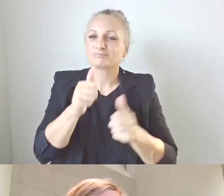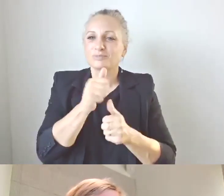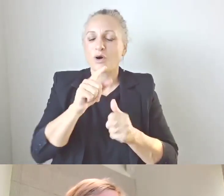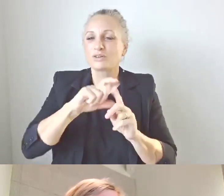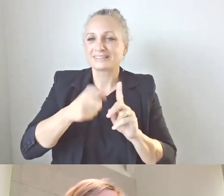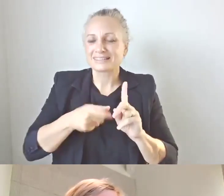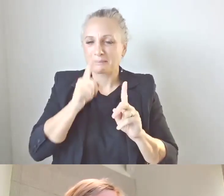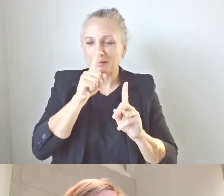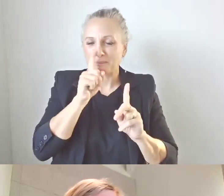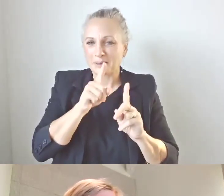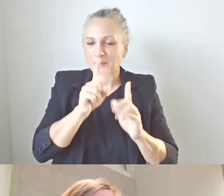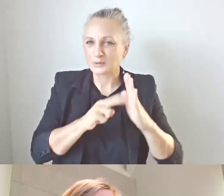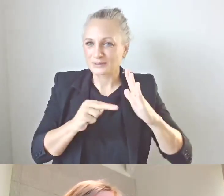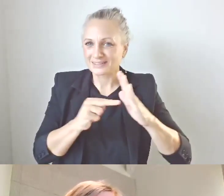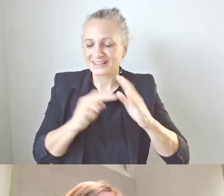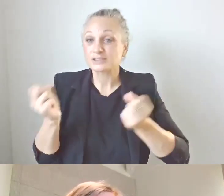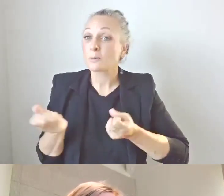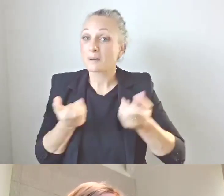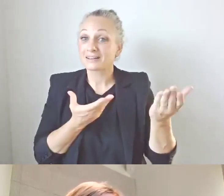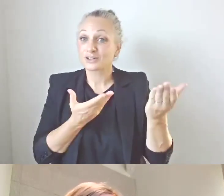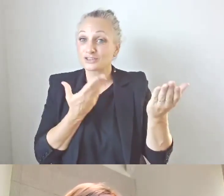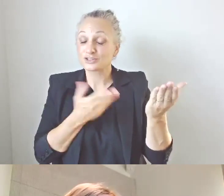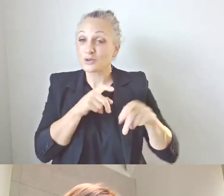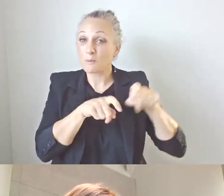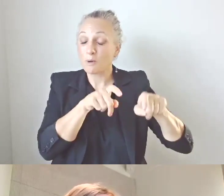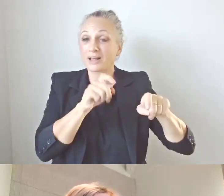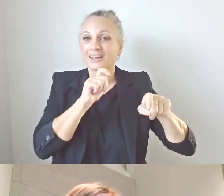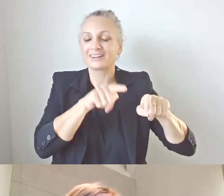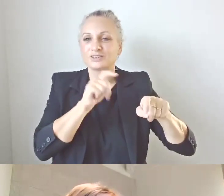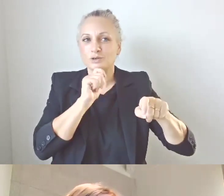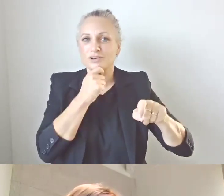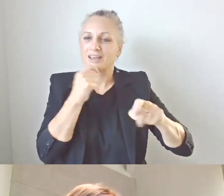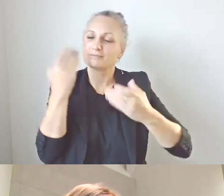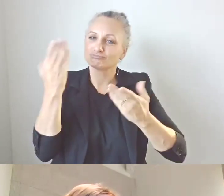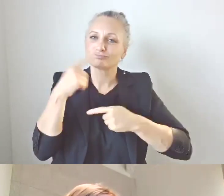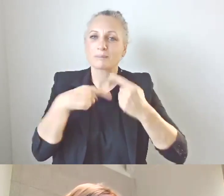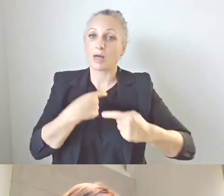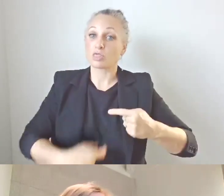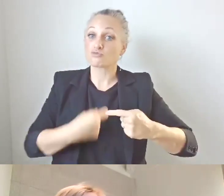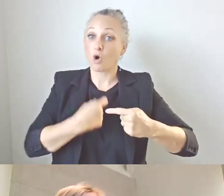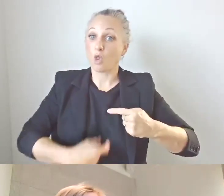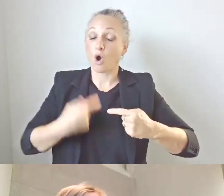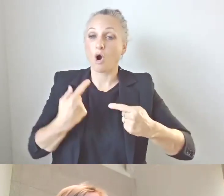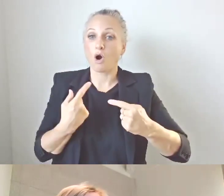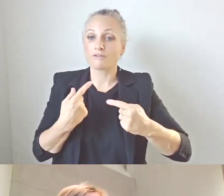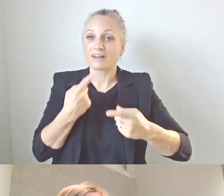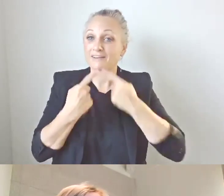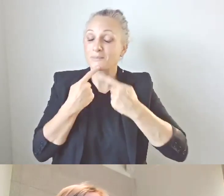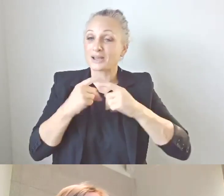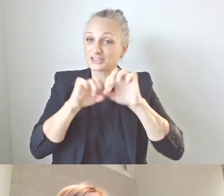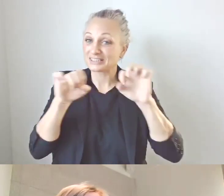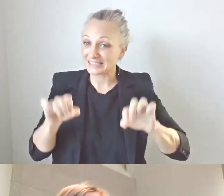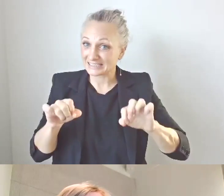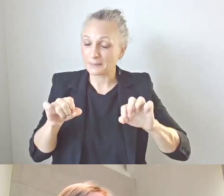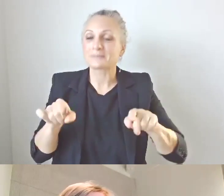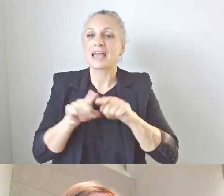it over to you, Paula, and you'll speak about the role of digital and information systems in the inclusion of belonging